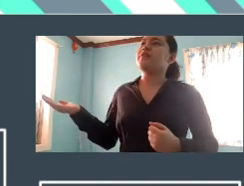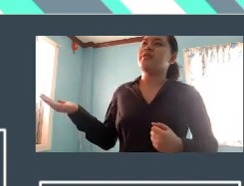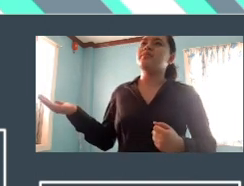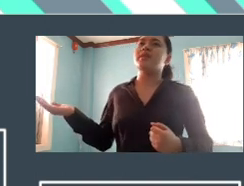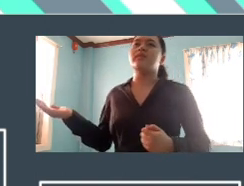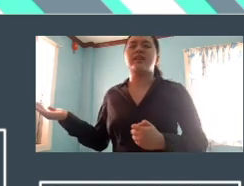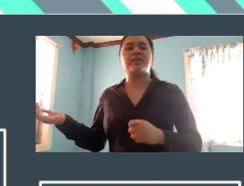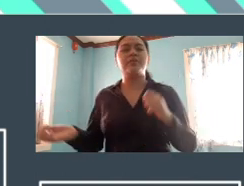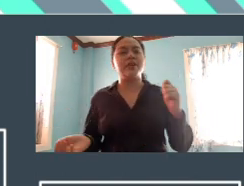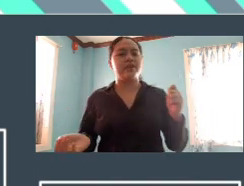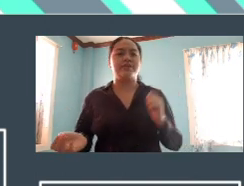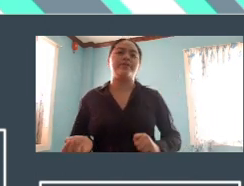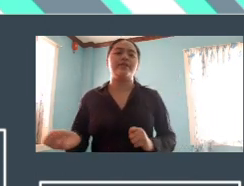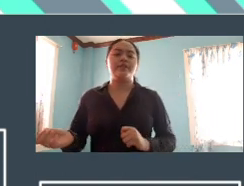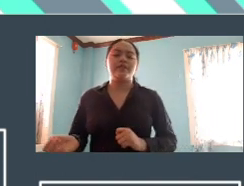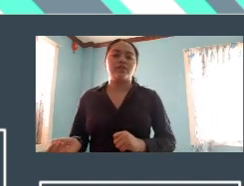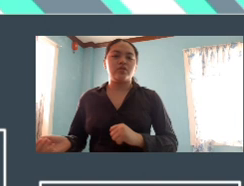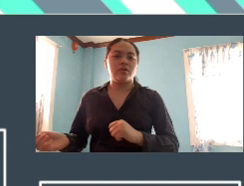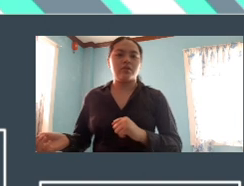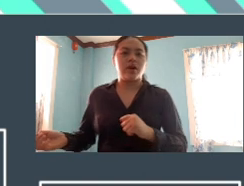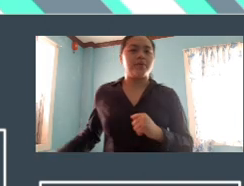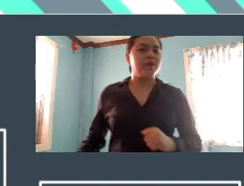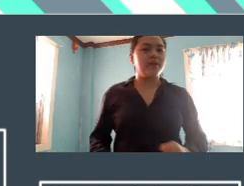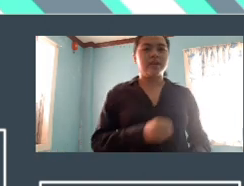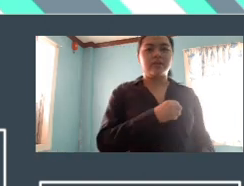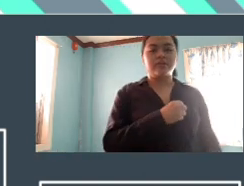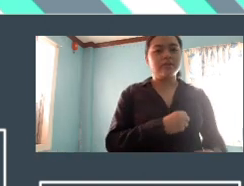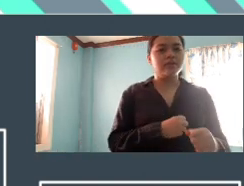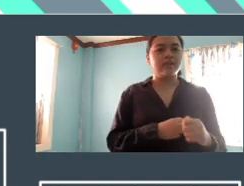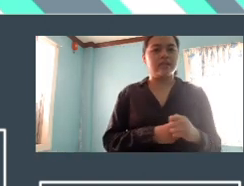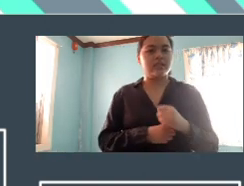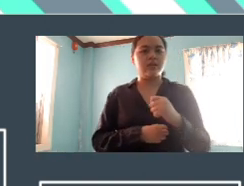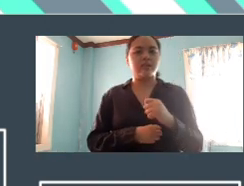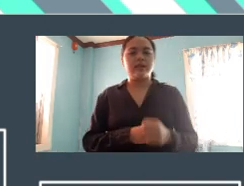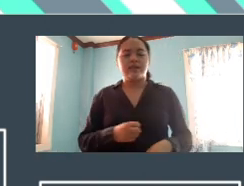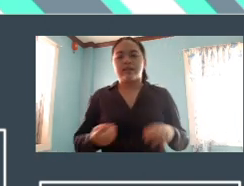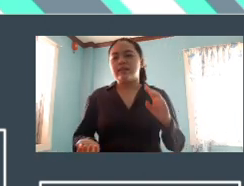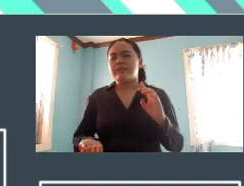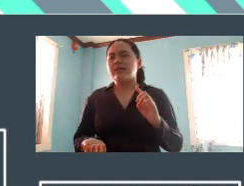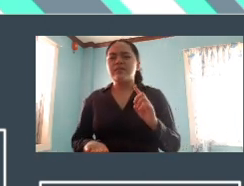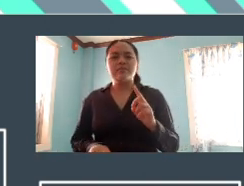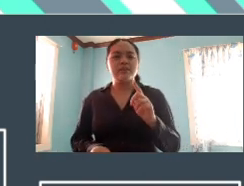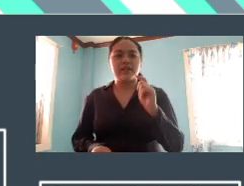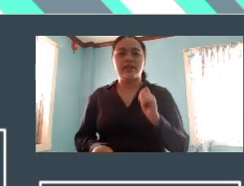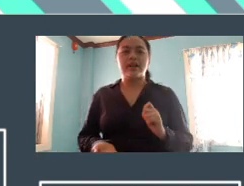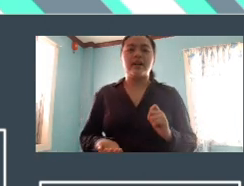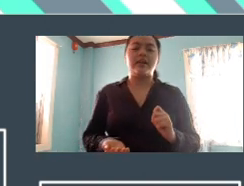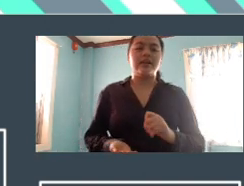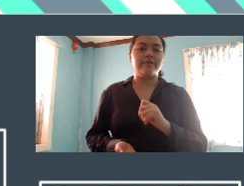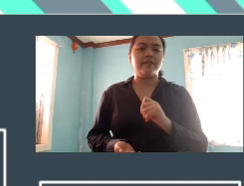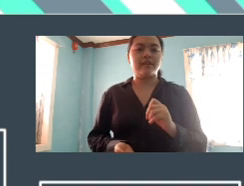the environment like weather. So are we good? Let's go. Can you see